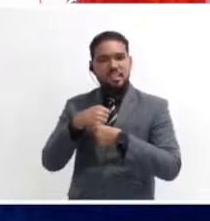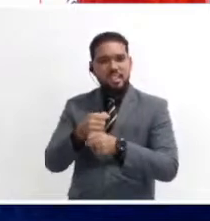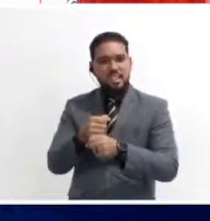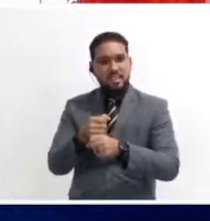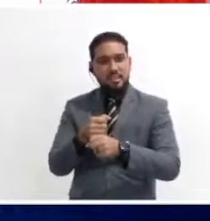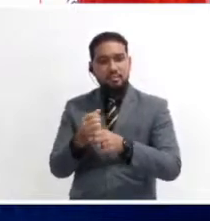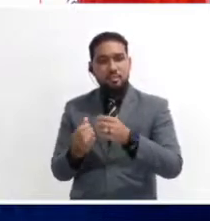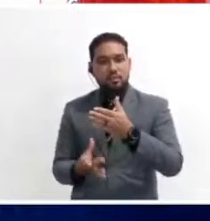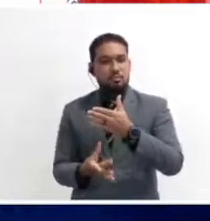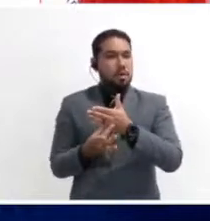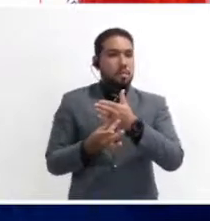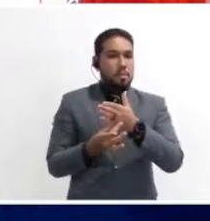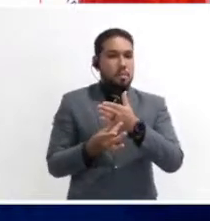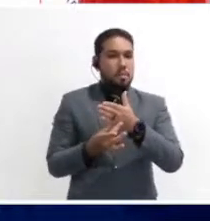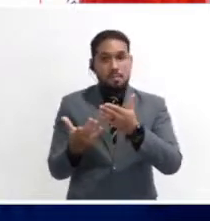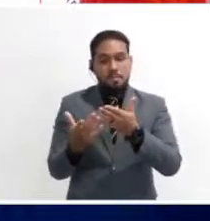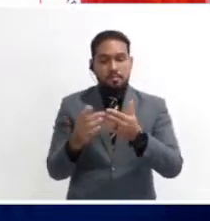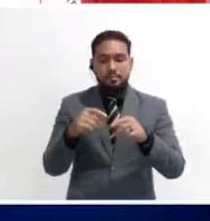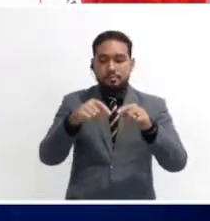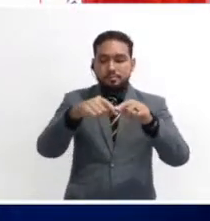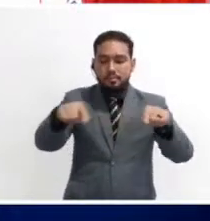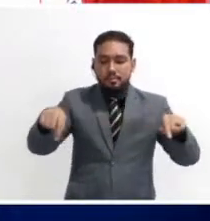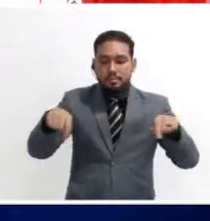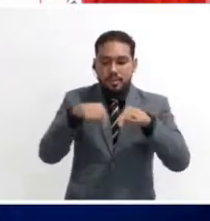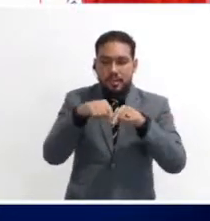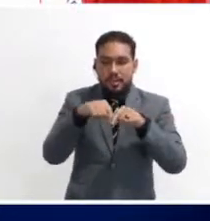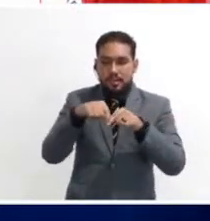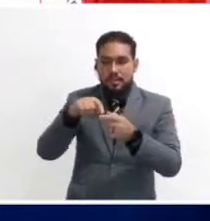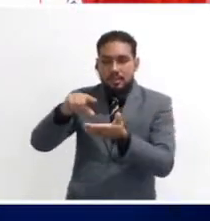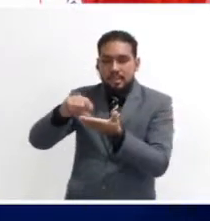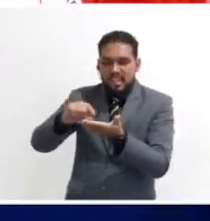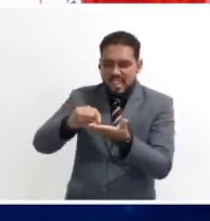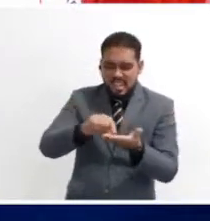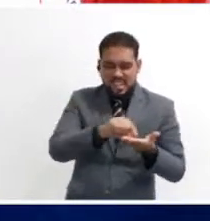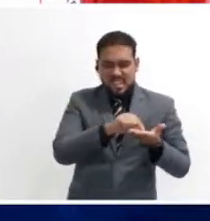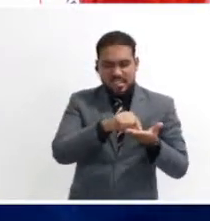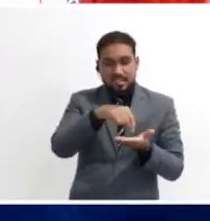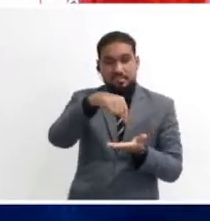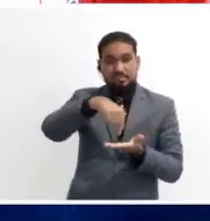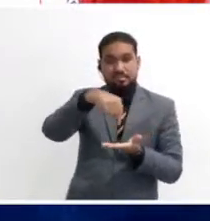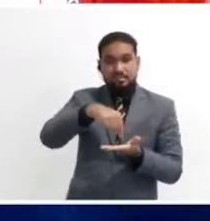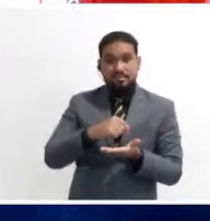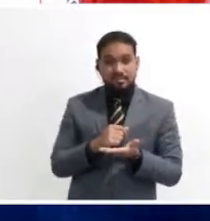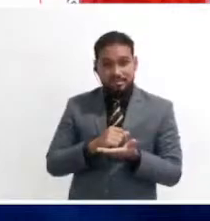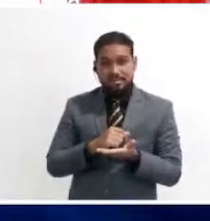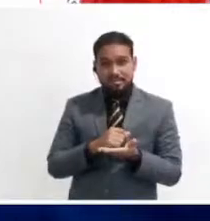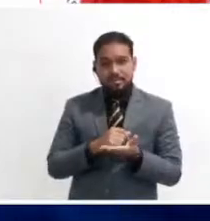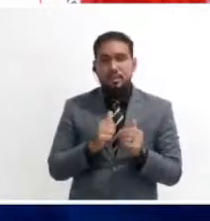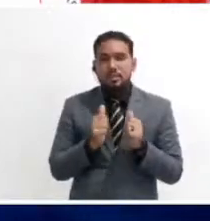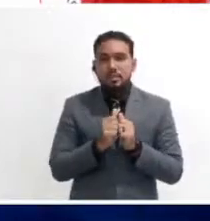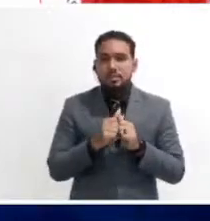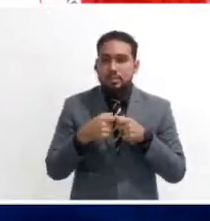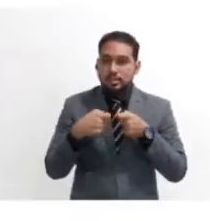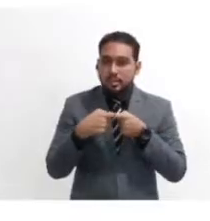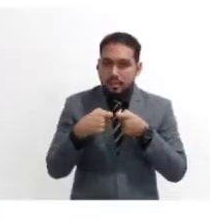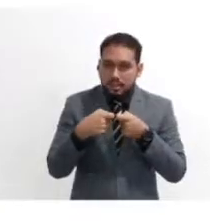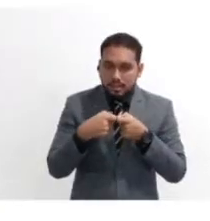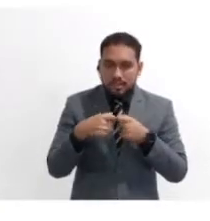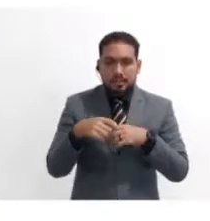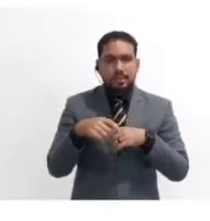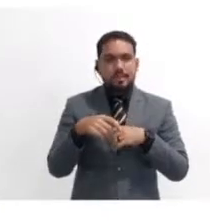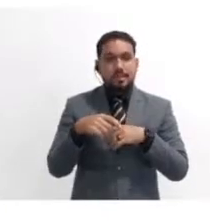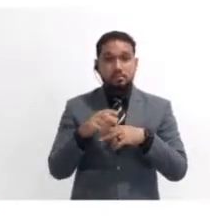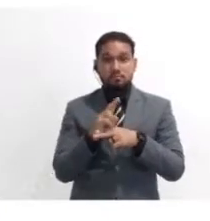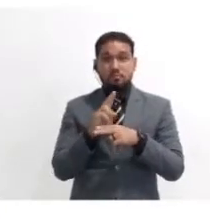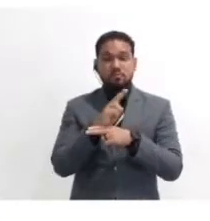trenches in the dielectric layer. And the other significant feature is that it has what we call a through silicon